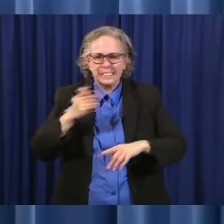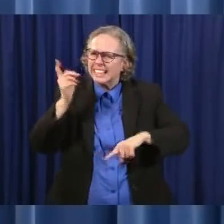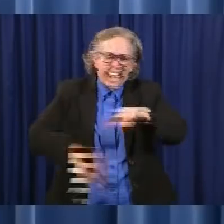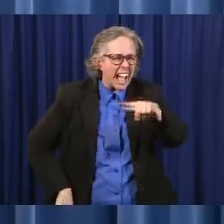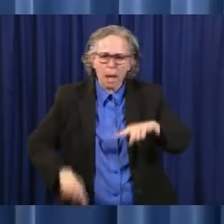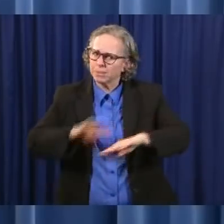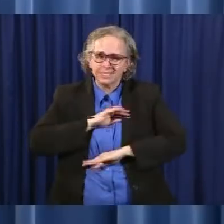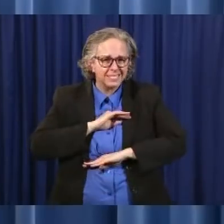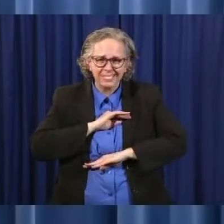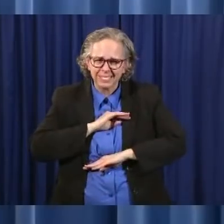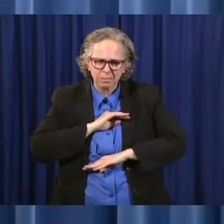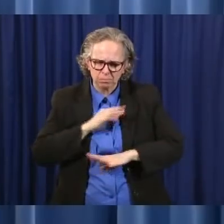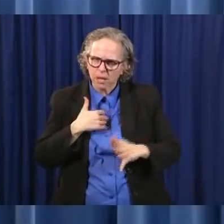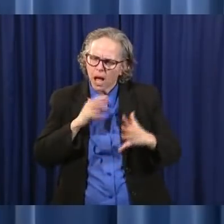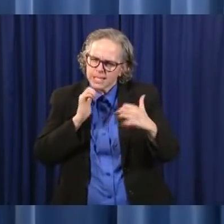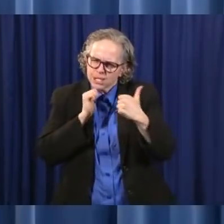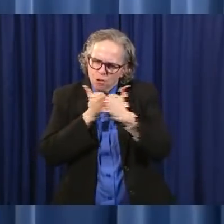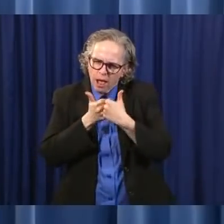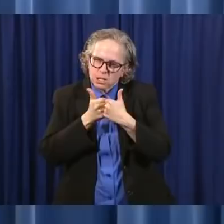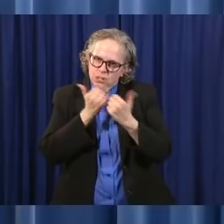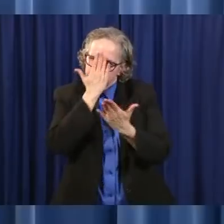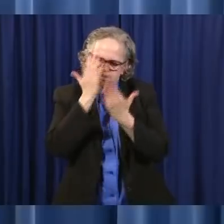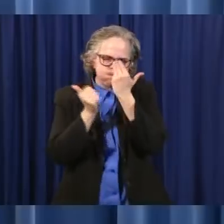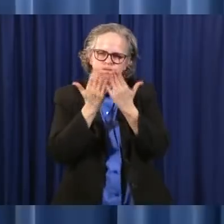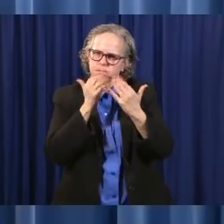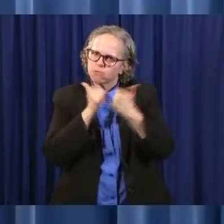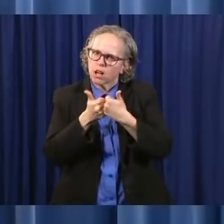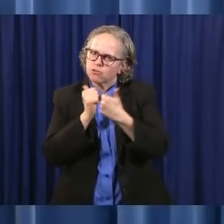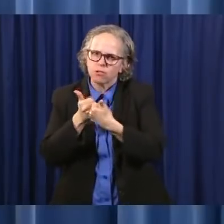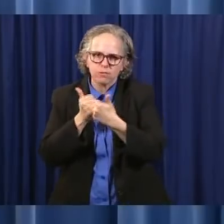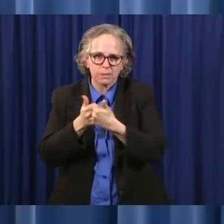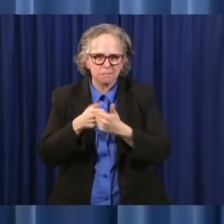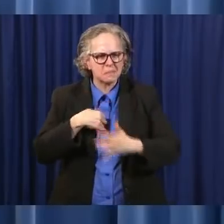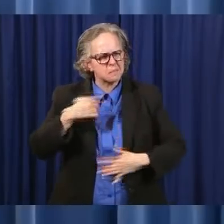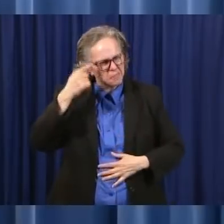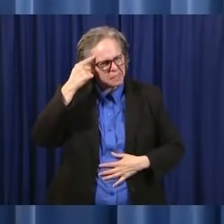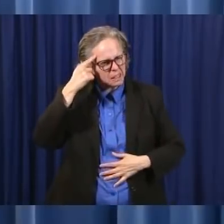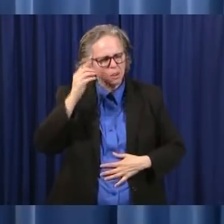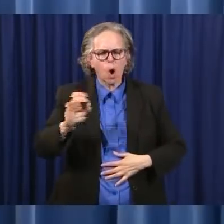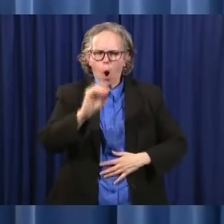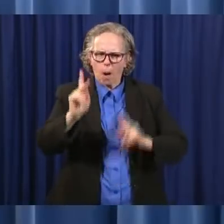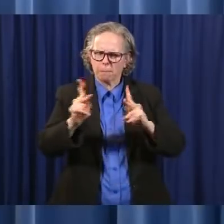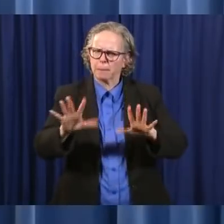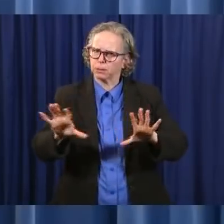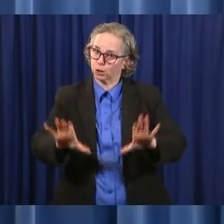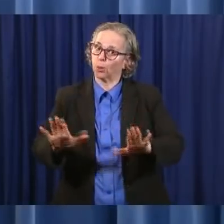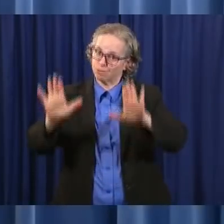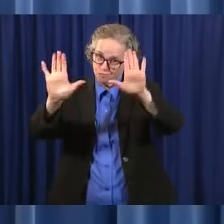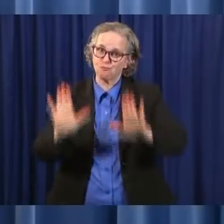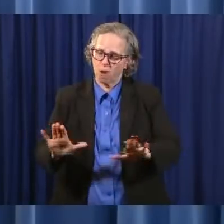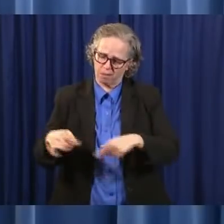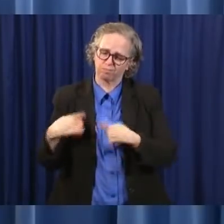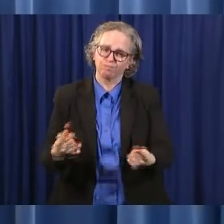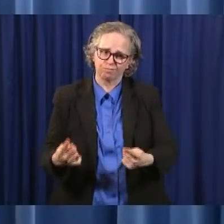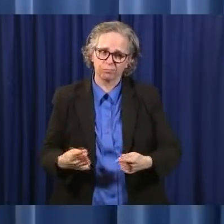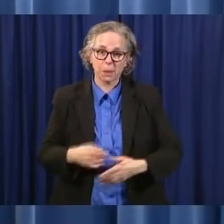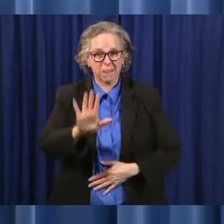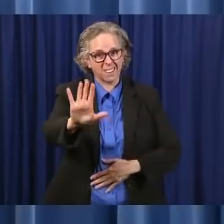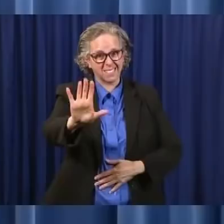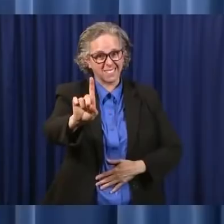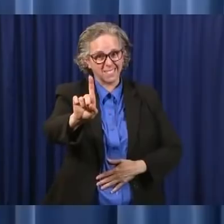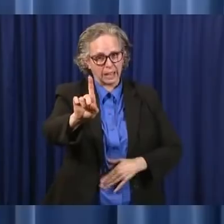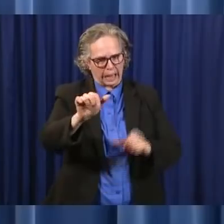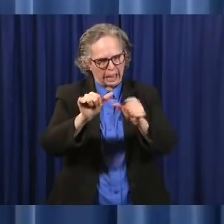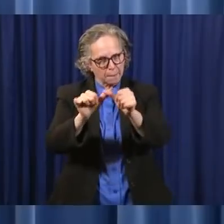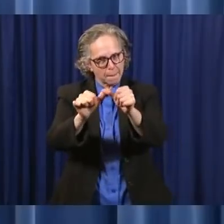every single day. So I think Ohioans are doing well. I think they perform exceedingly well, but we have to keep performing and we have to keep